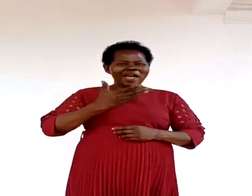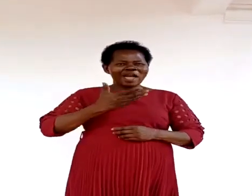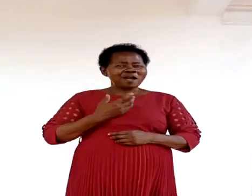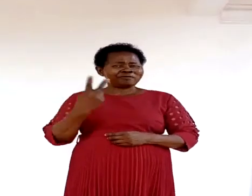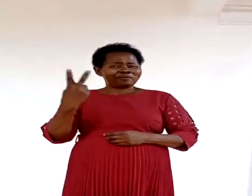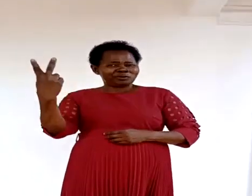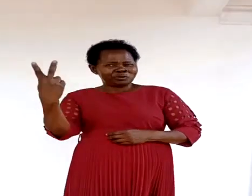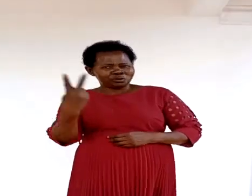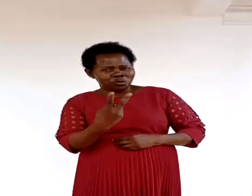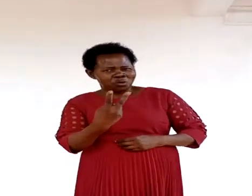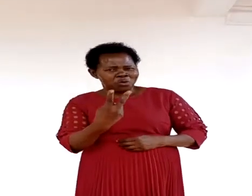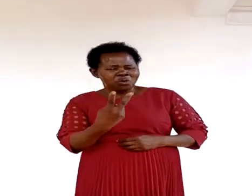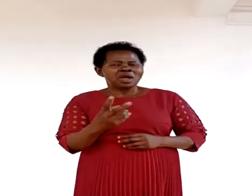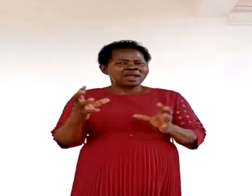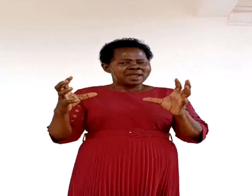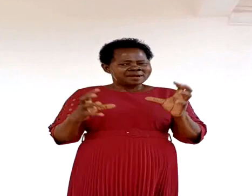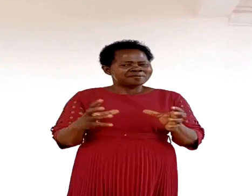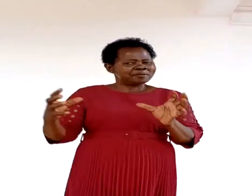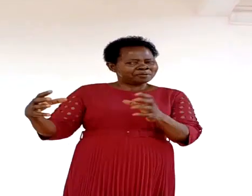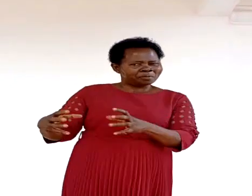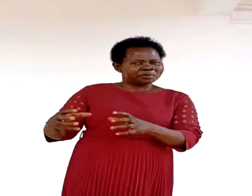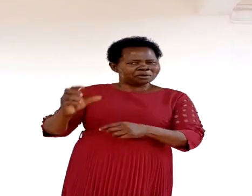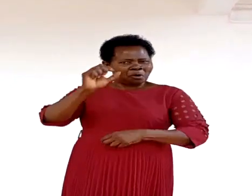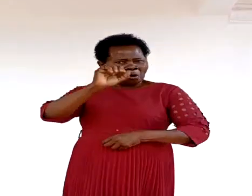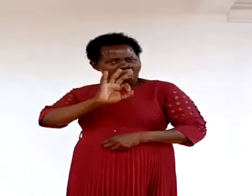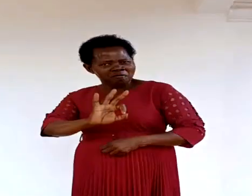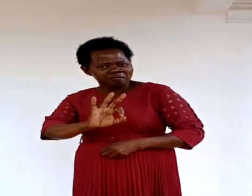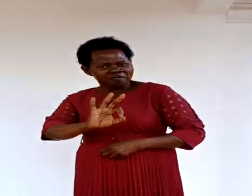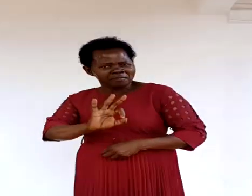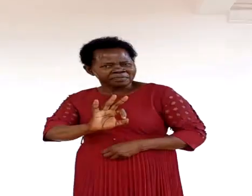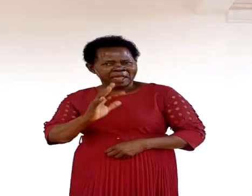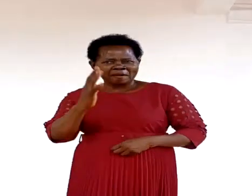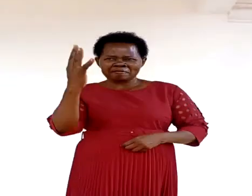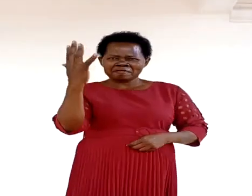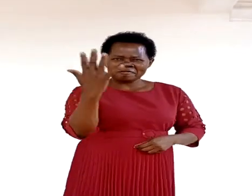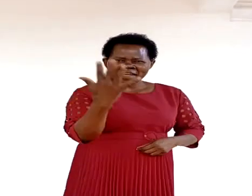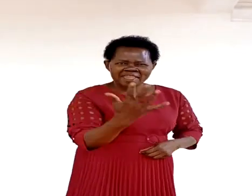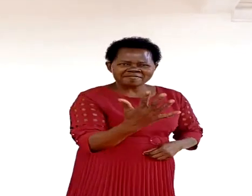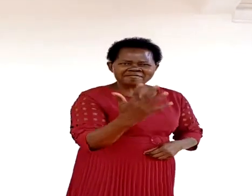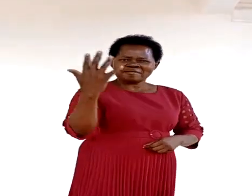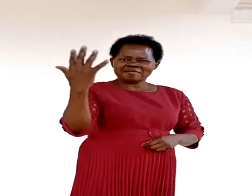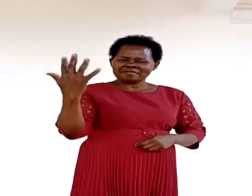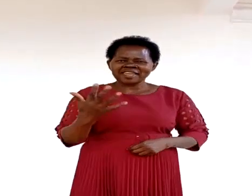Wow! I have two groups of